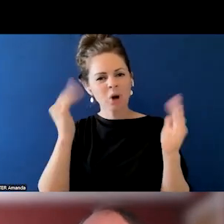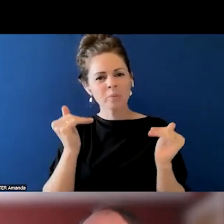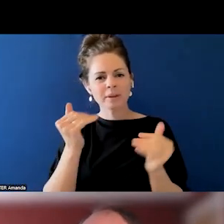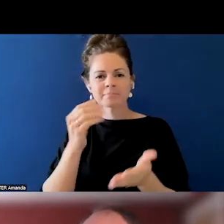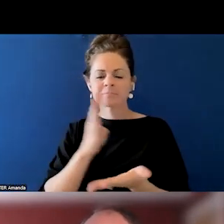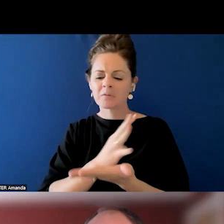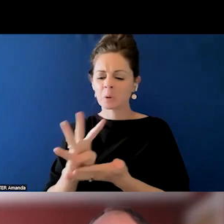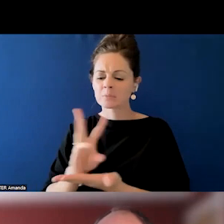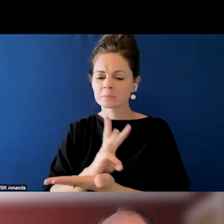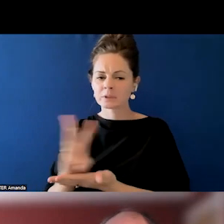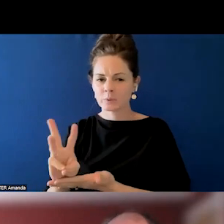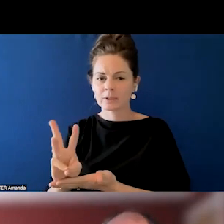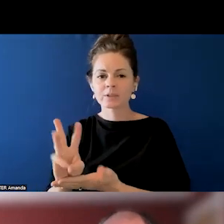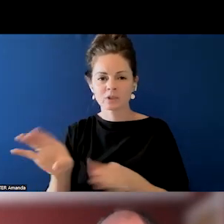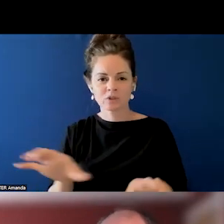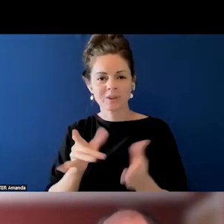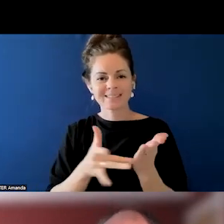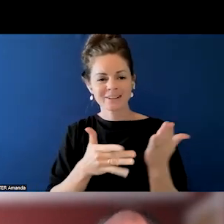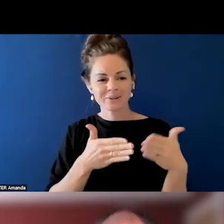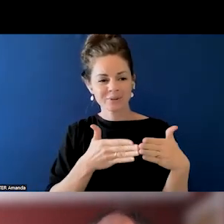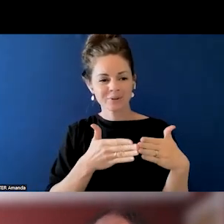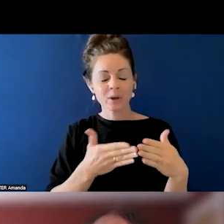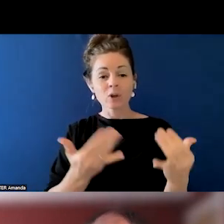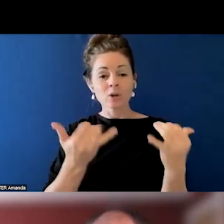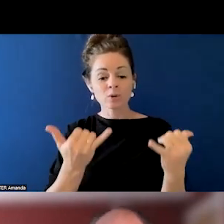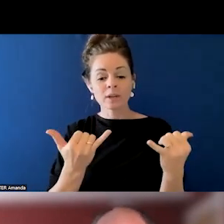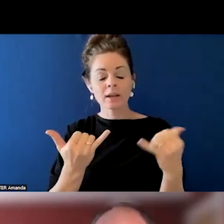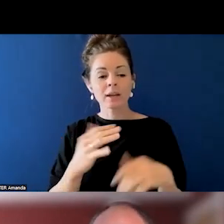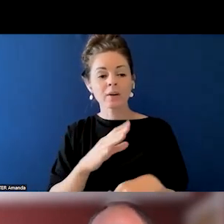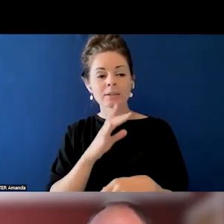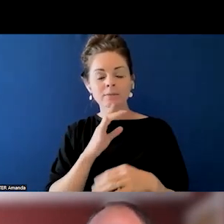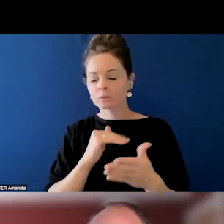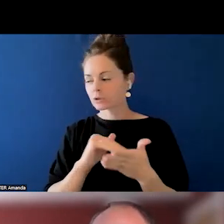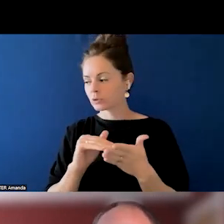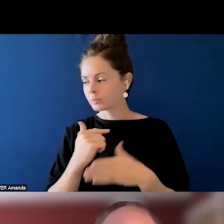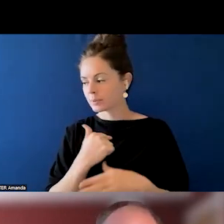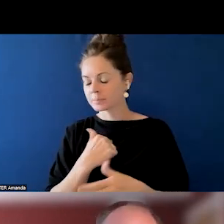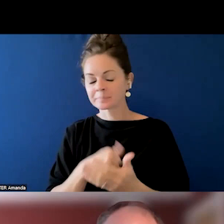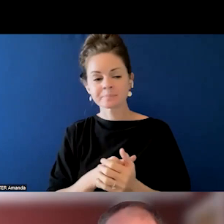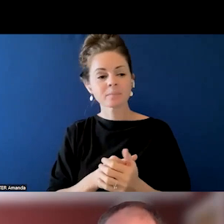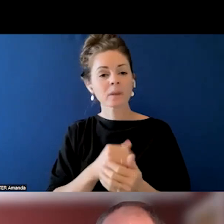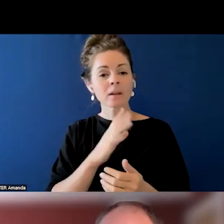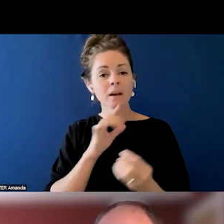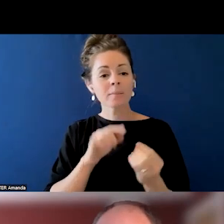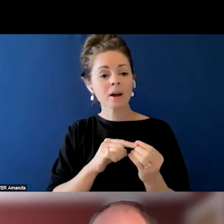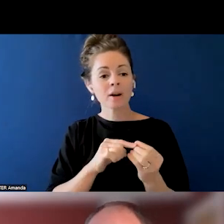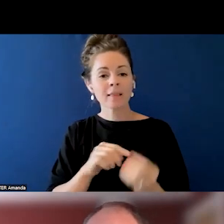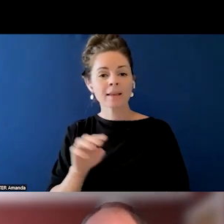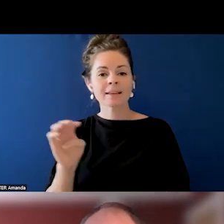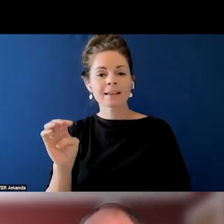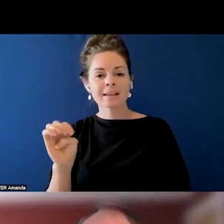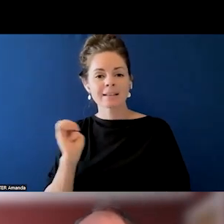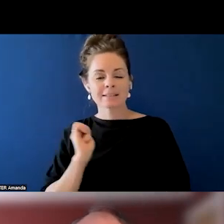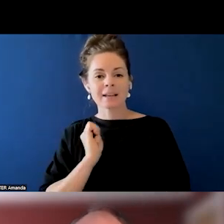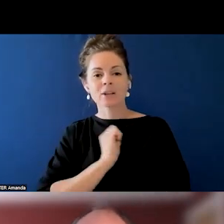weeks. Today, we are going to talk about, excuse me, the executive order from the